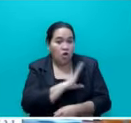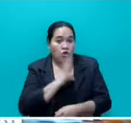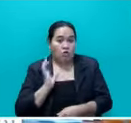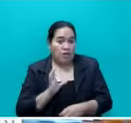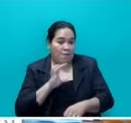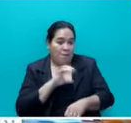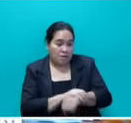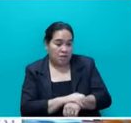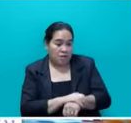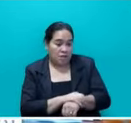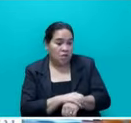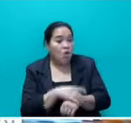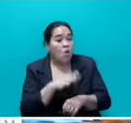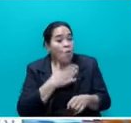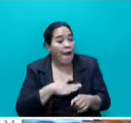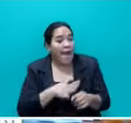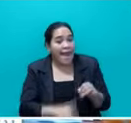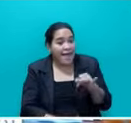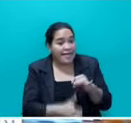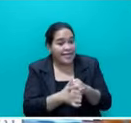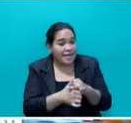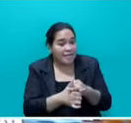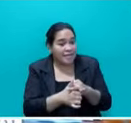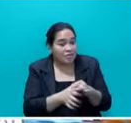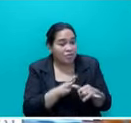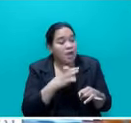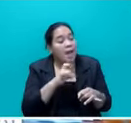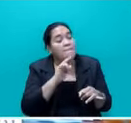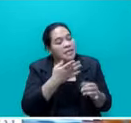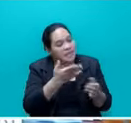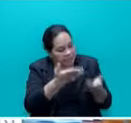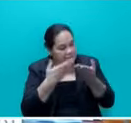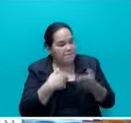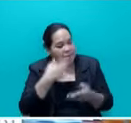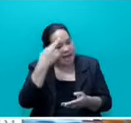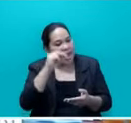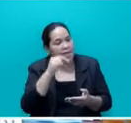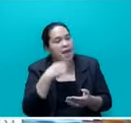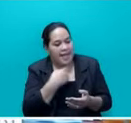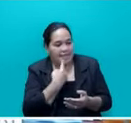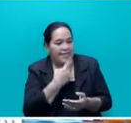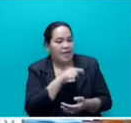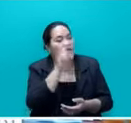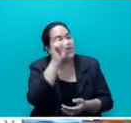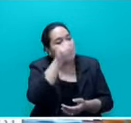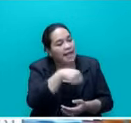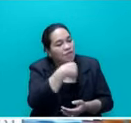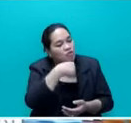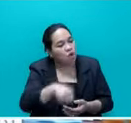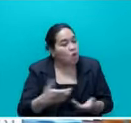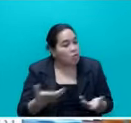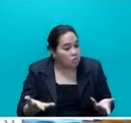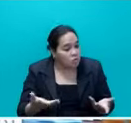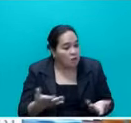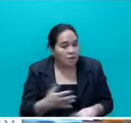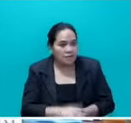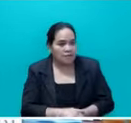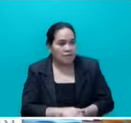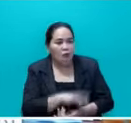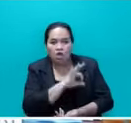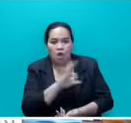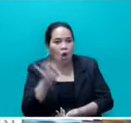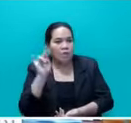want access to this information, he may actually say, you simply give me the name and I can tell you, yes or no. He does not have